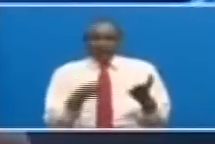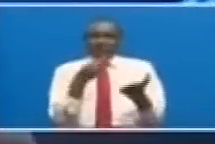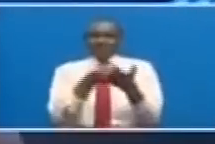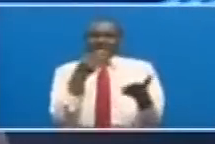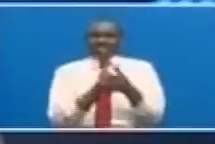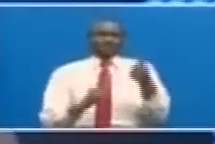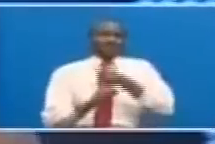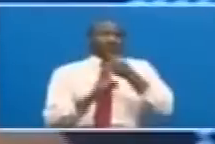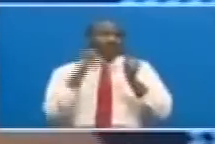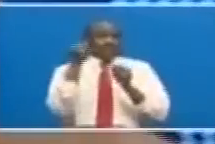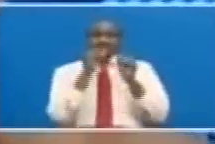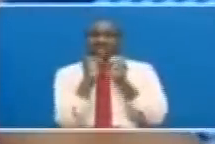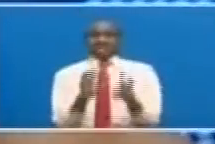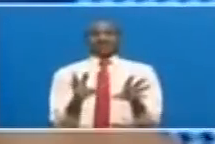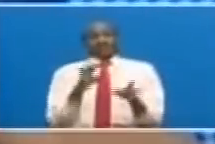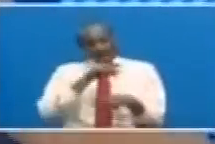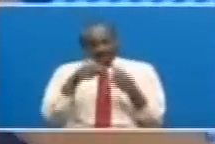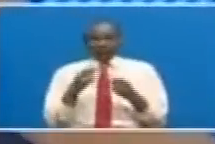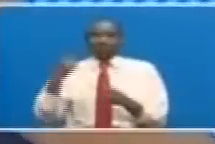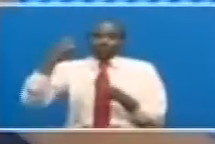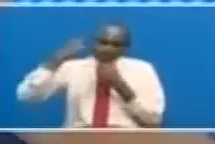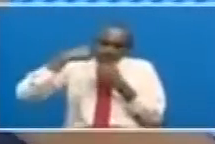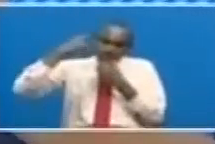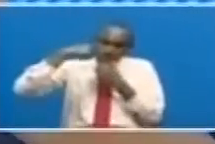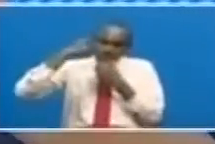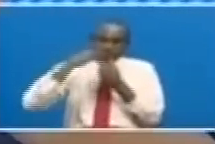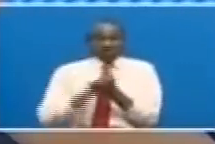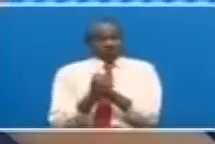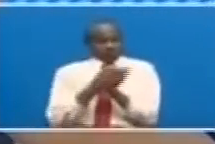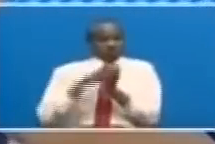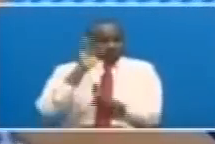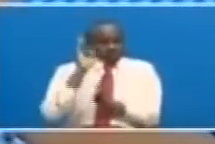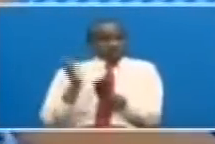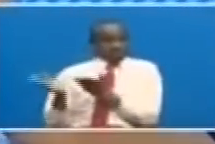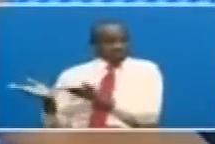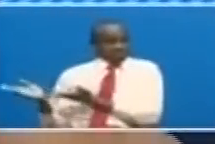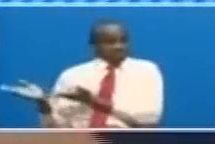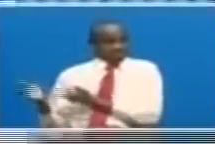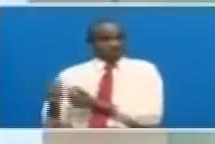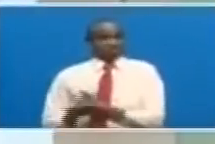financial support to Kenya for purchase of vaccines. Mercy Kandi has the details.